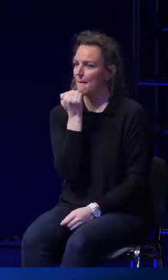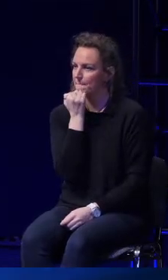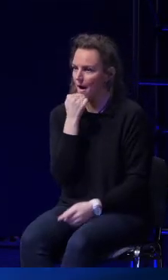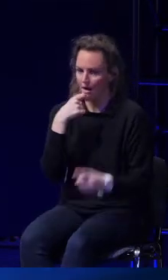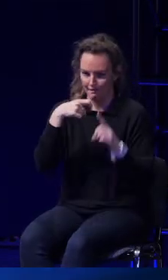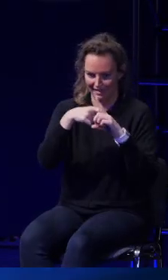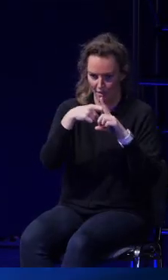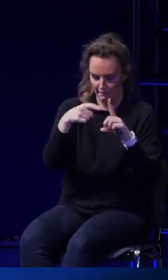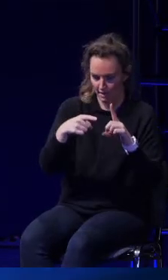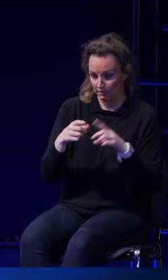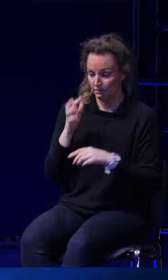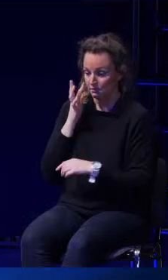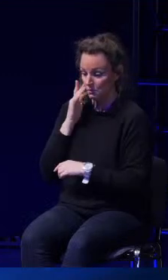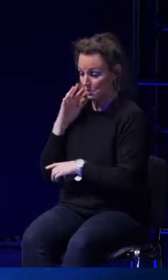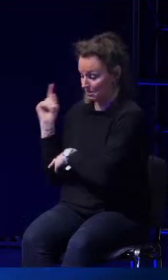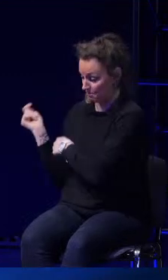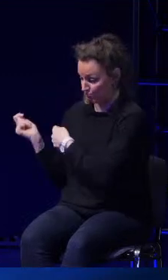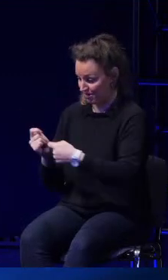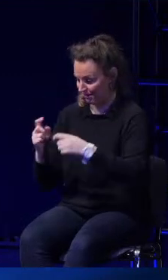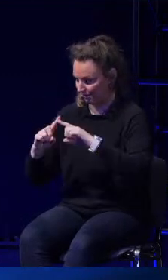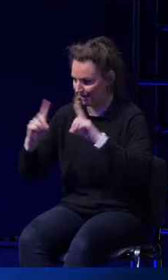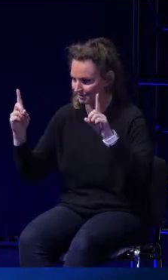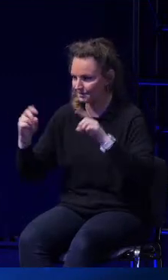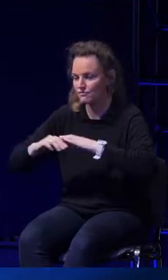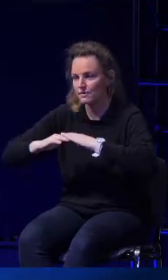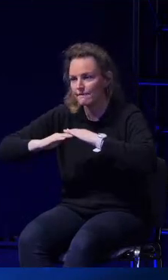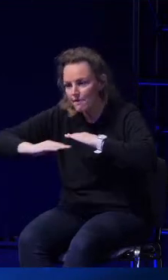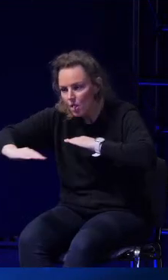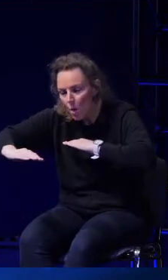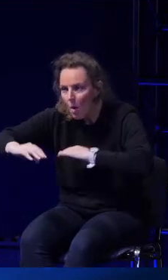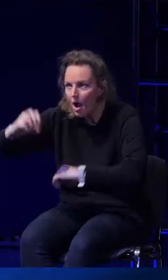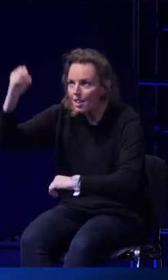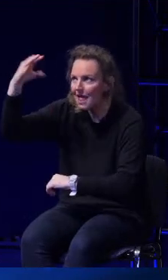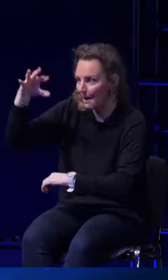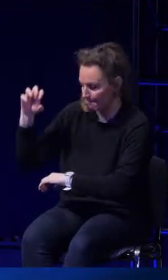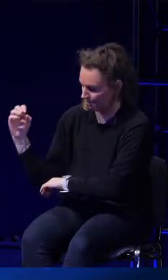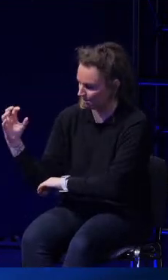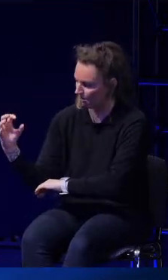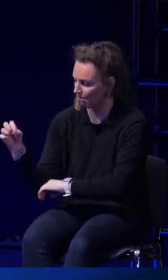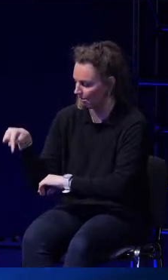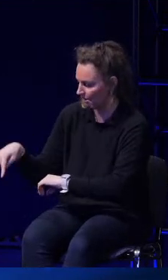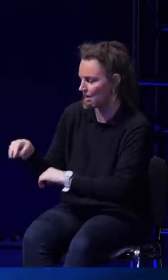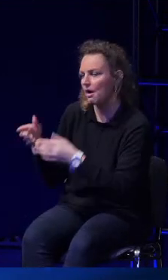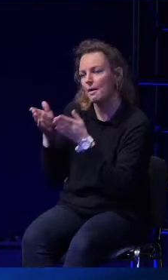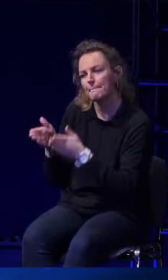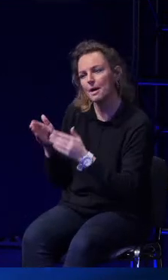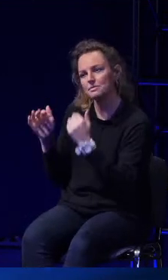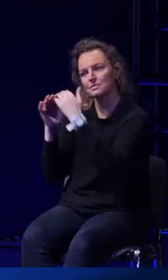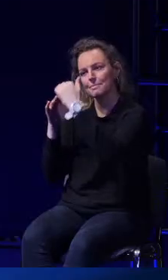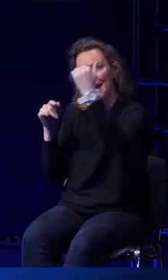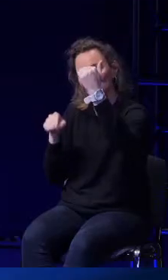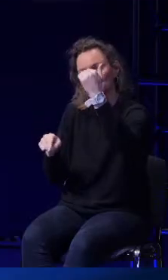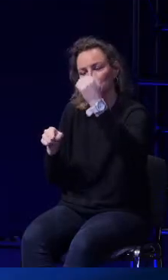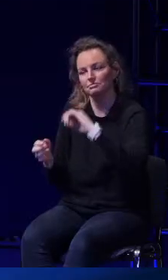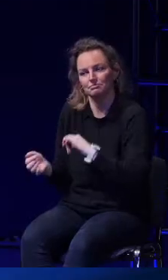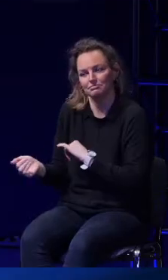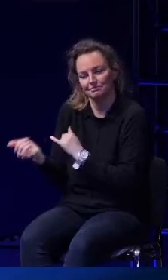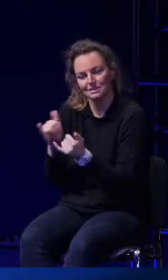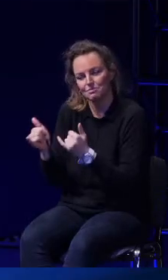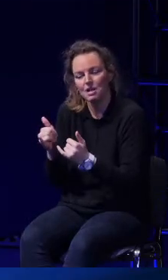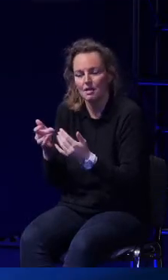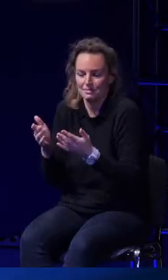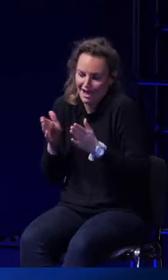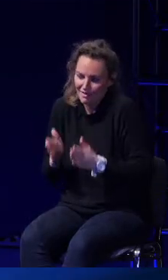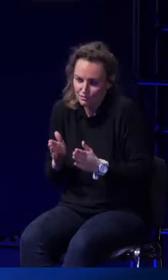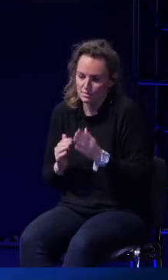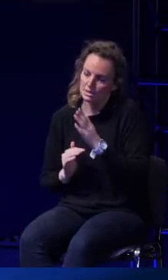floor lamp, that when that's at 6,000 Kelvin, those two match. And that's not built in intelligently in the tape or anything, so that needs to be all